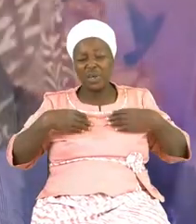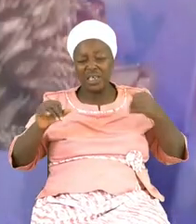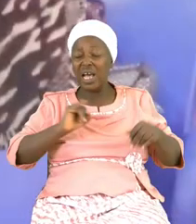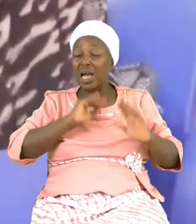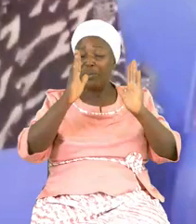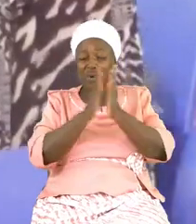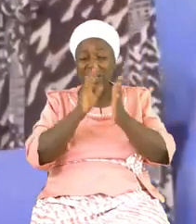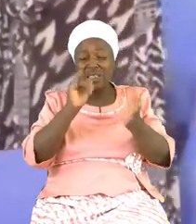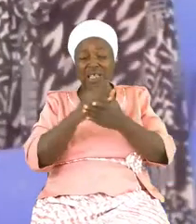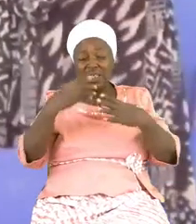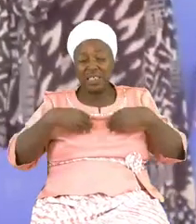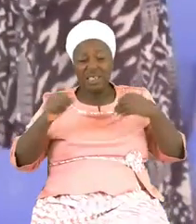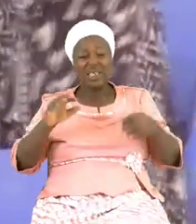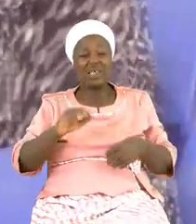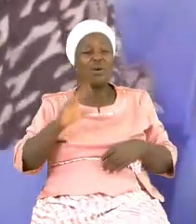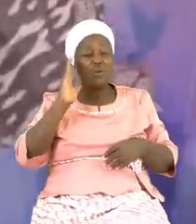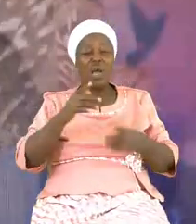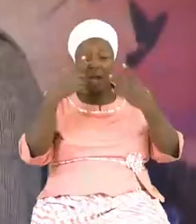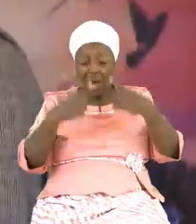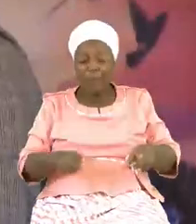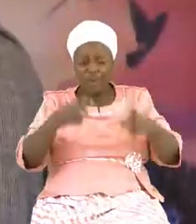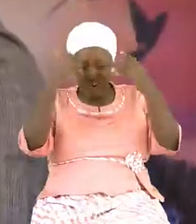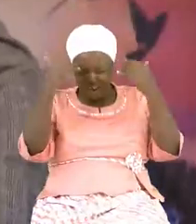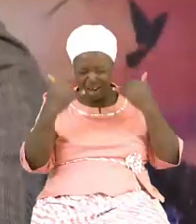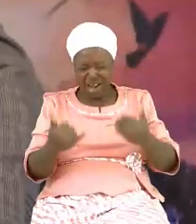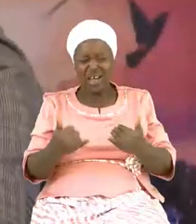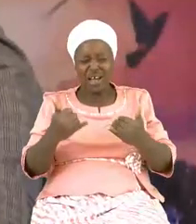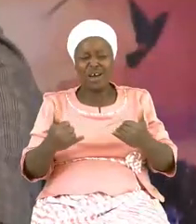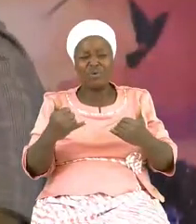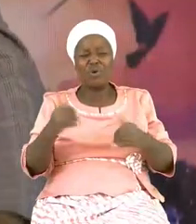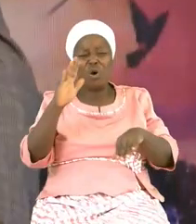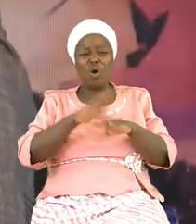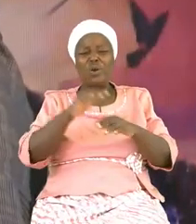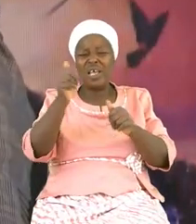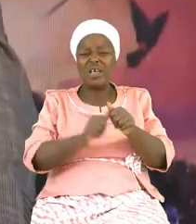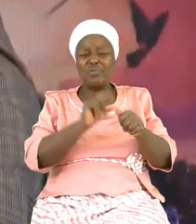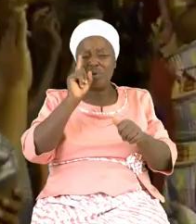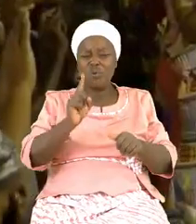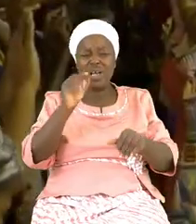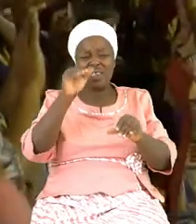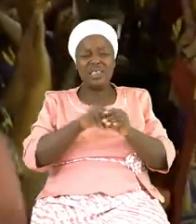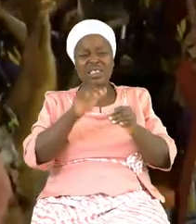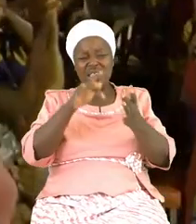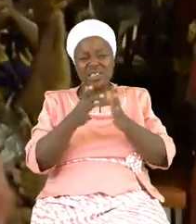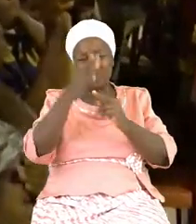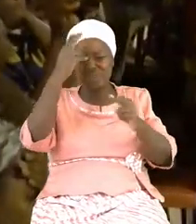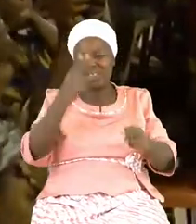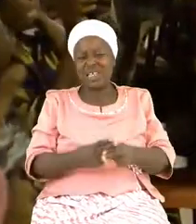healing will happen right now on everyone in Jesus' name.